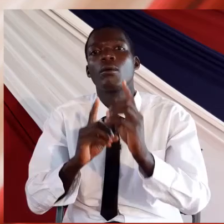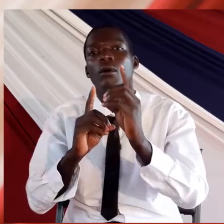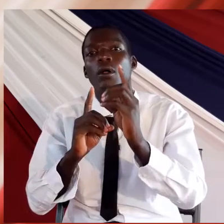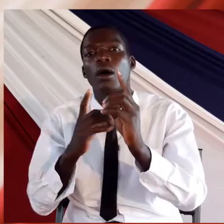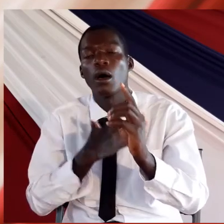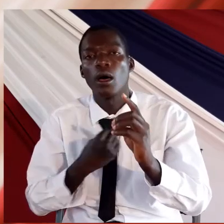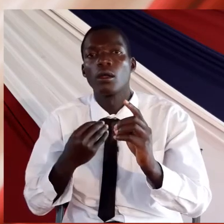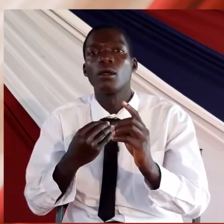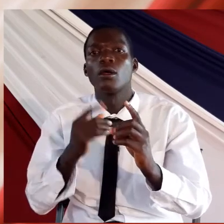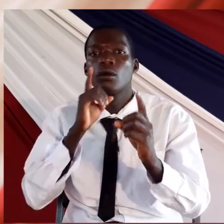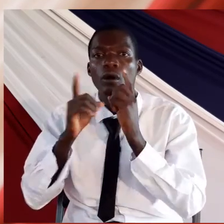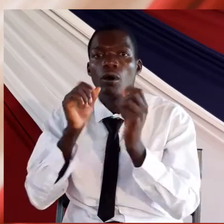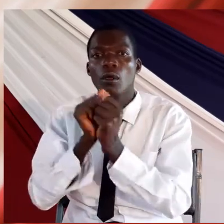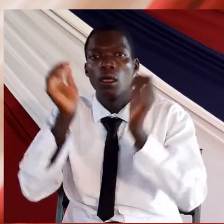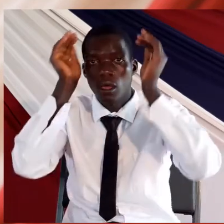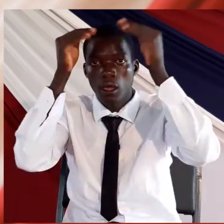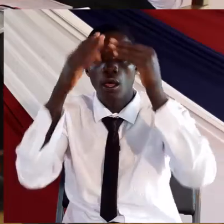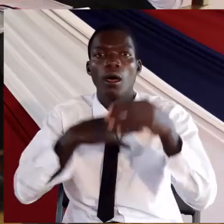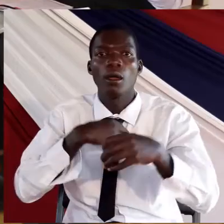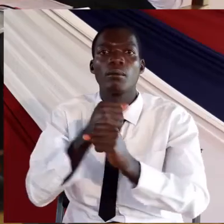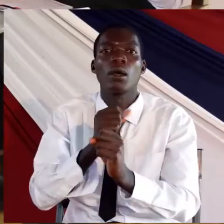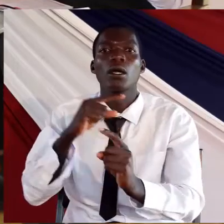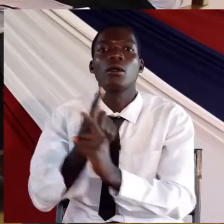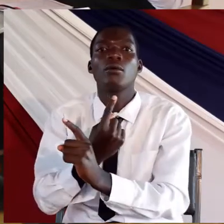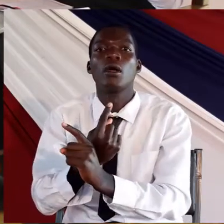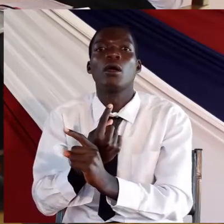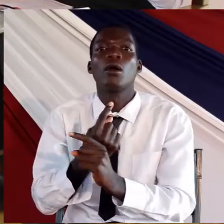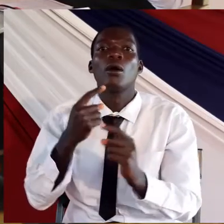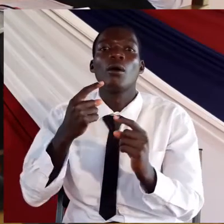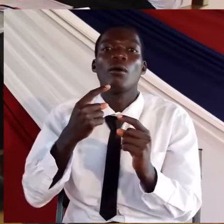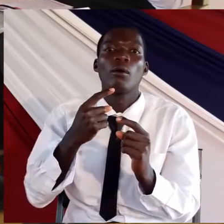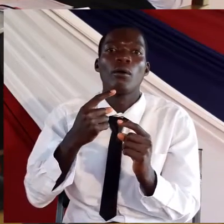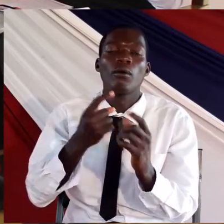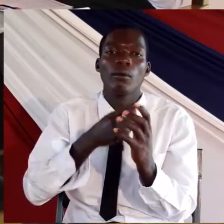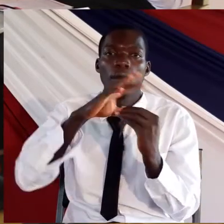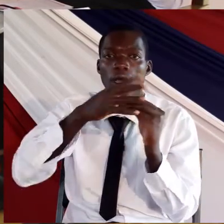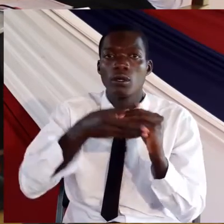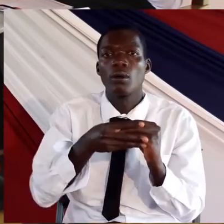when he was talking to the Pharisees, he's making reference to the creation,